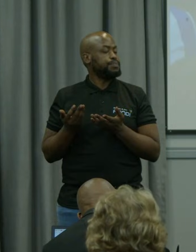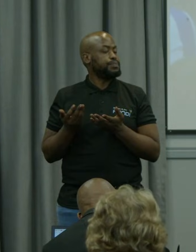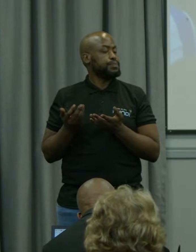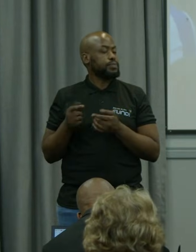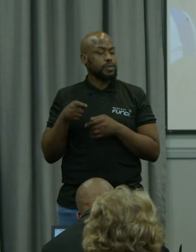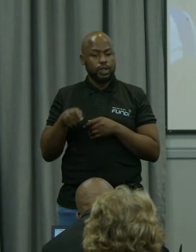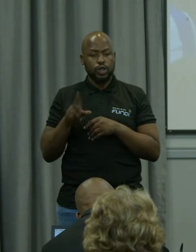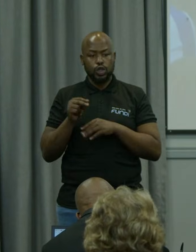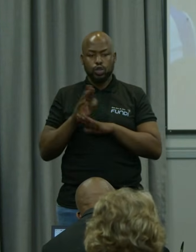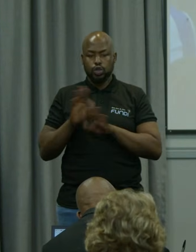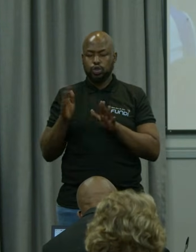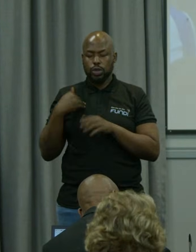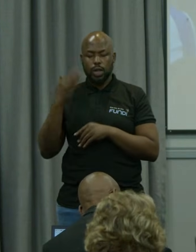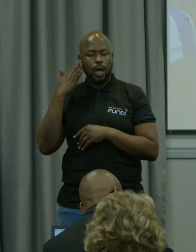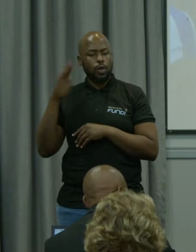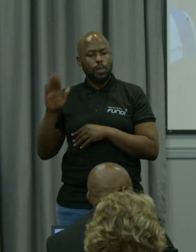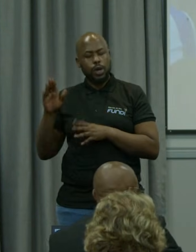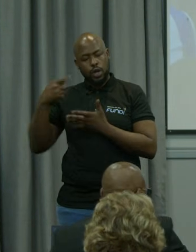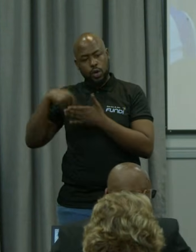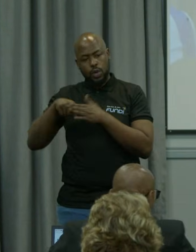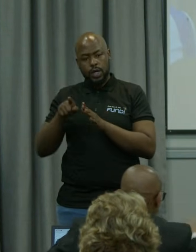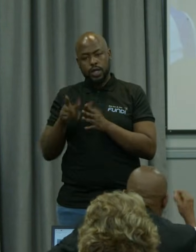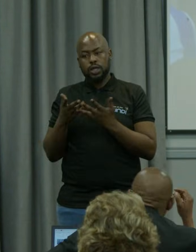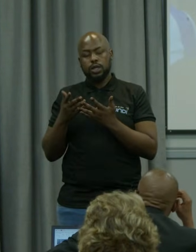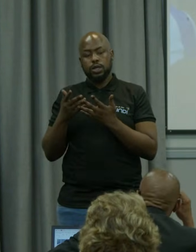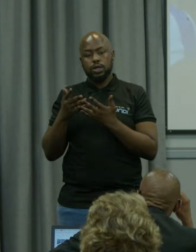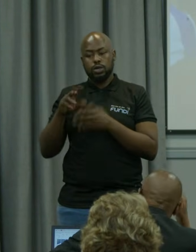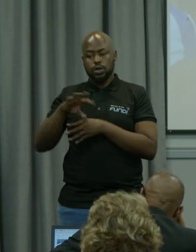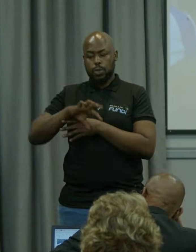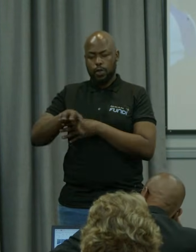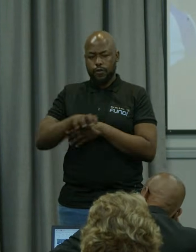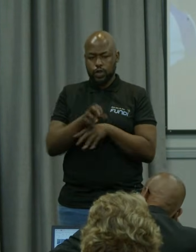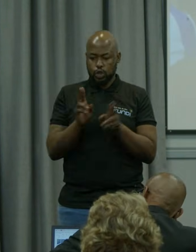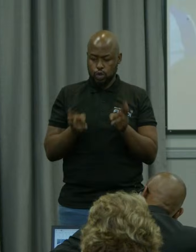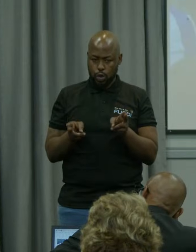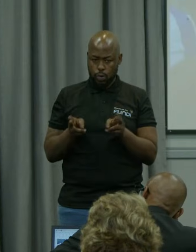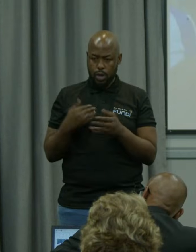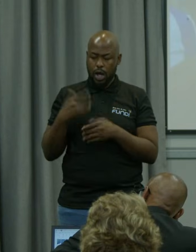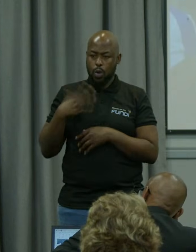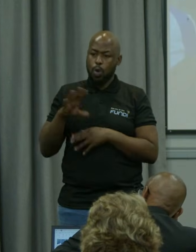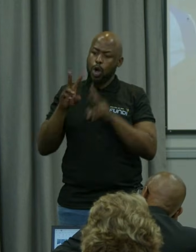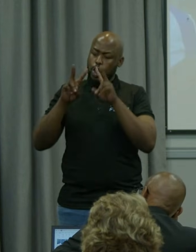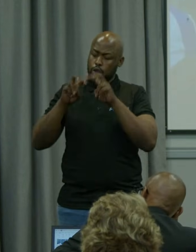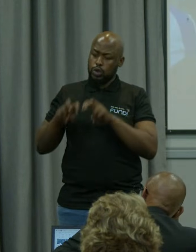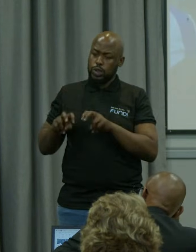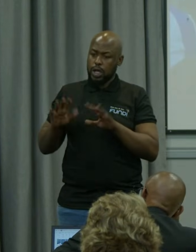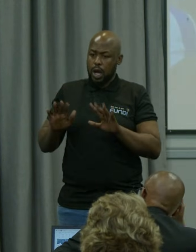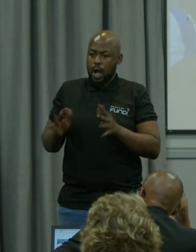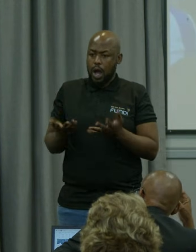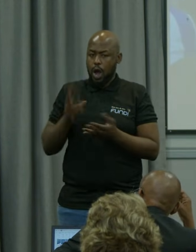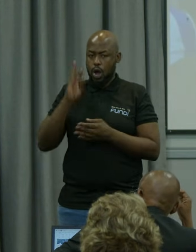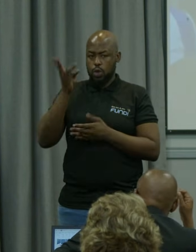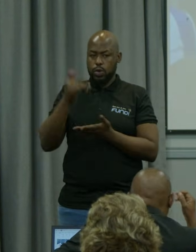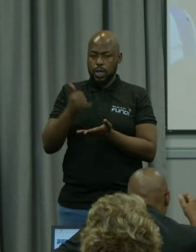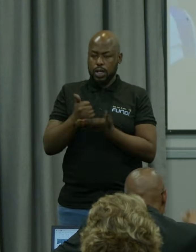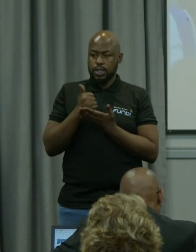it's not accommodated within your post-provisioning norms. So I just want to check, how will it assist special schools in